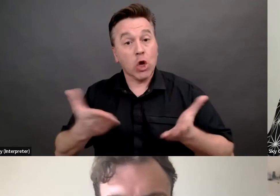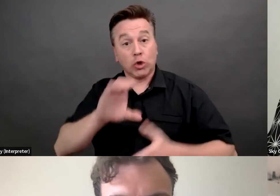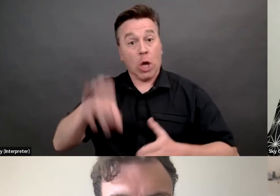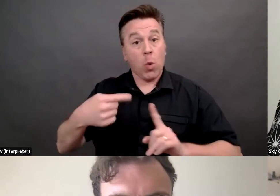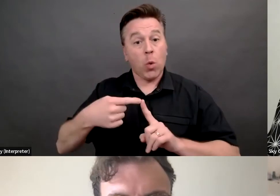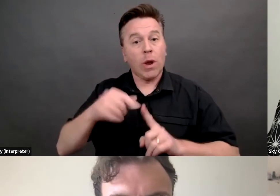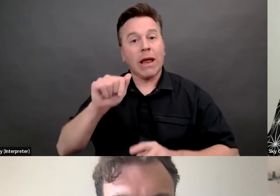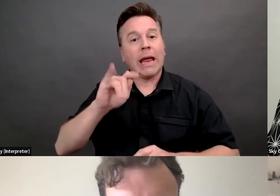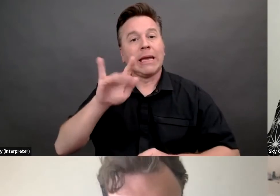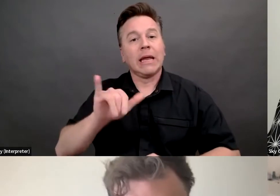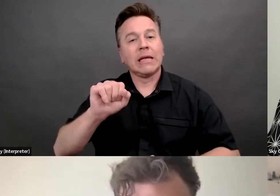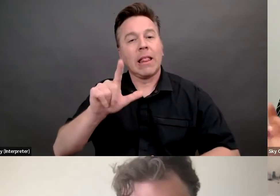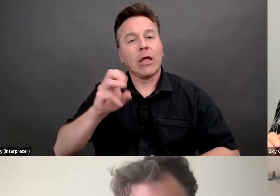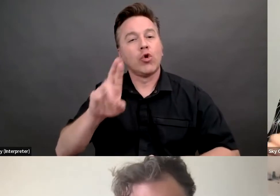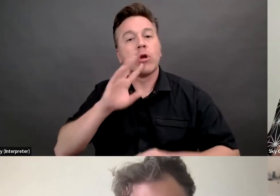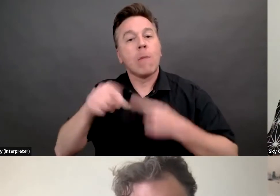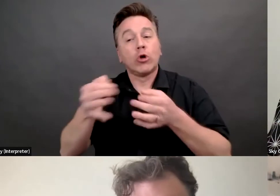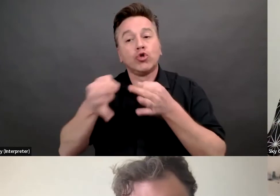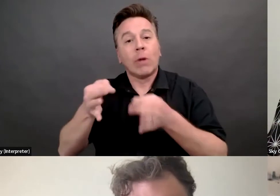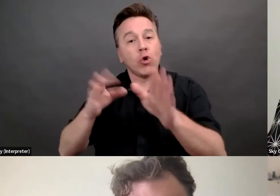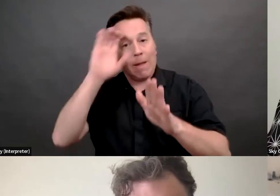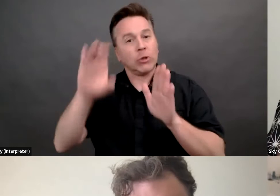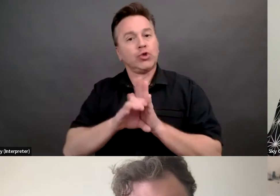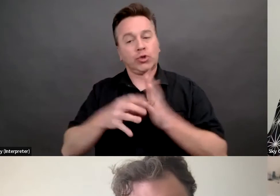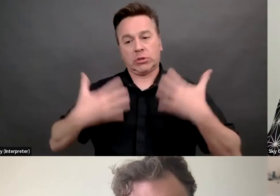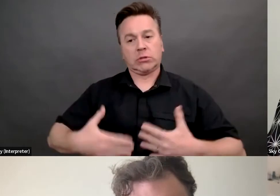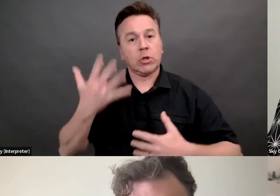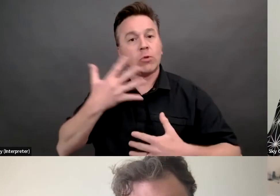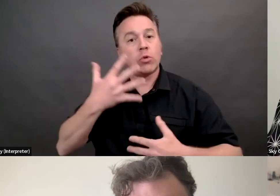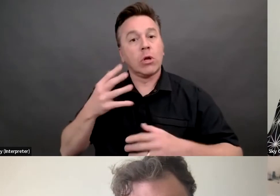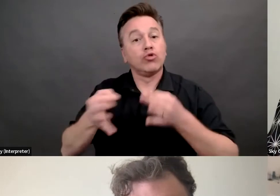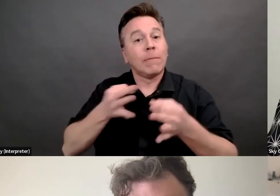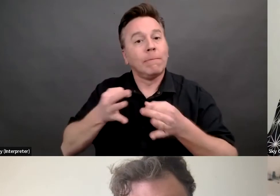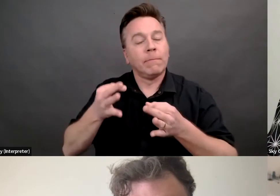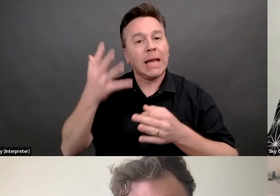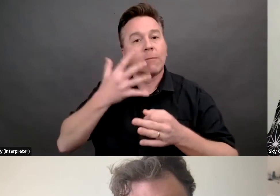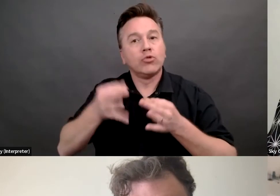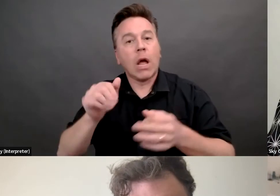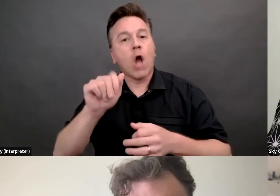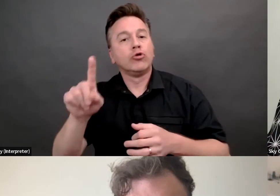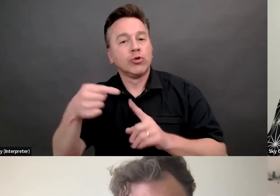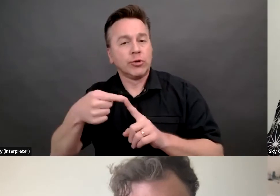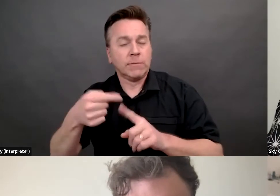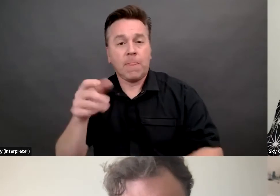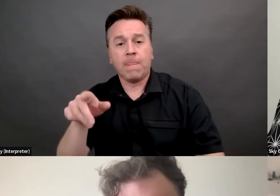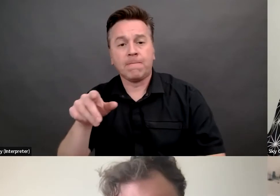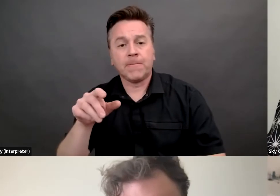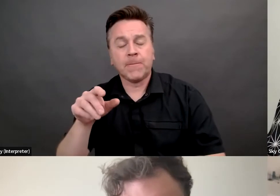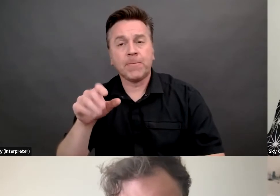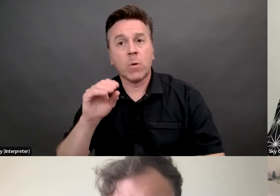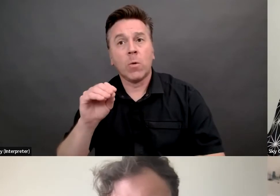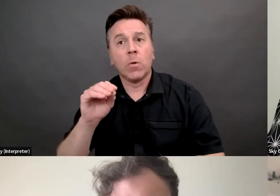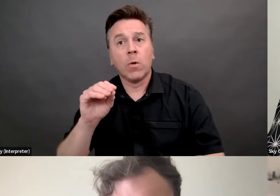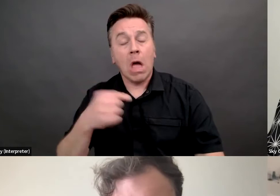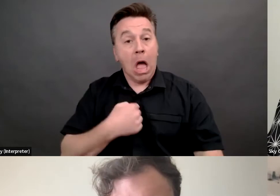Chicago, Andy Slater, who talks about describing your image. So talking about image descriptions and audio descriptions. So, I